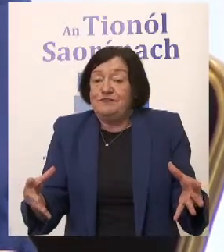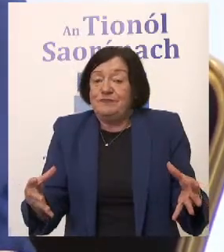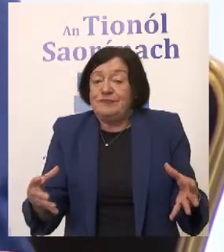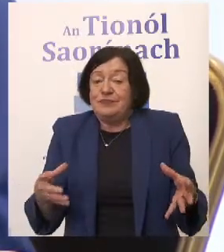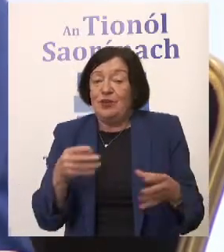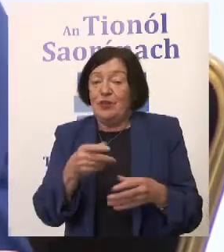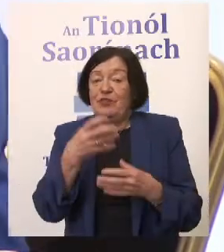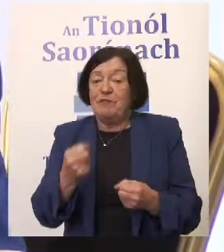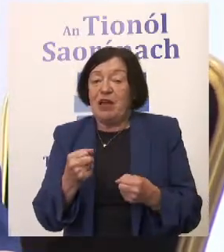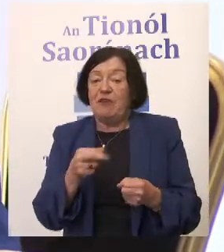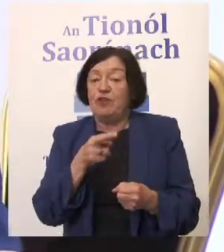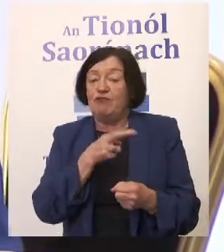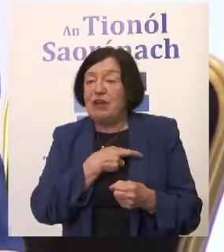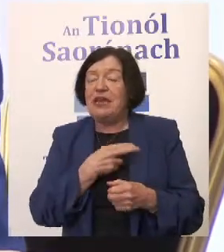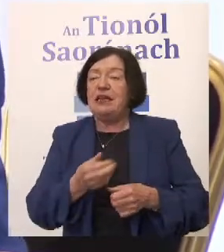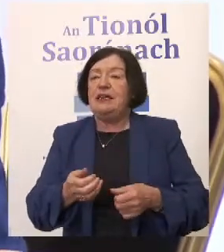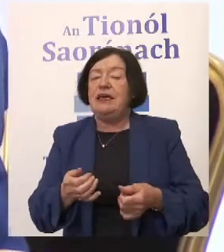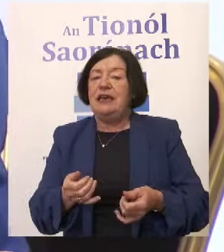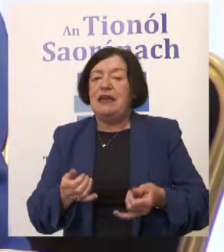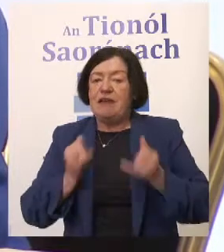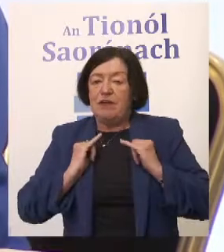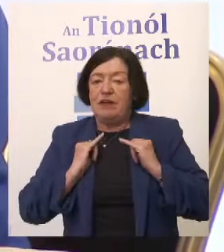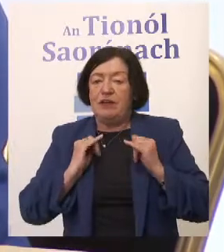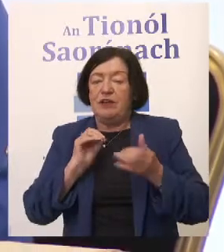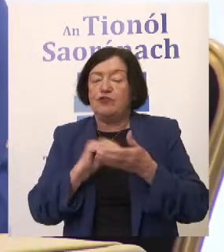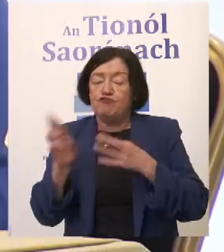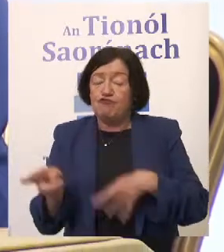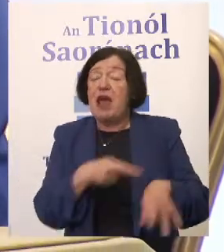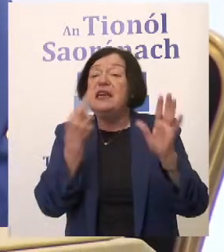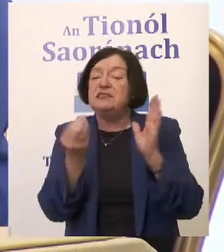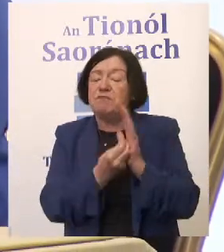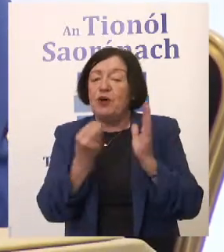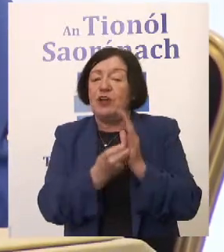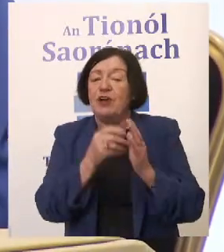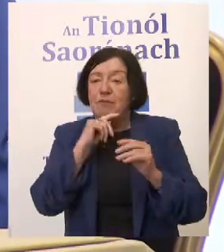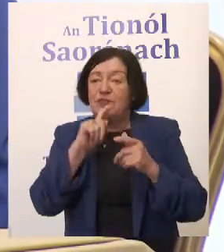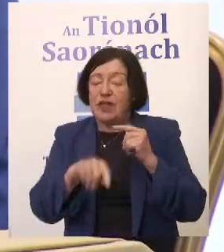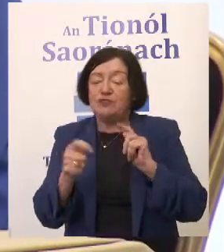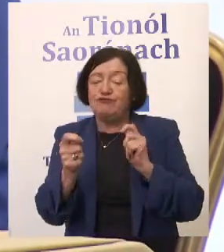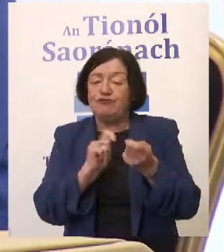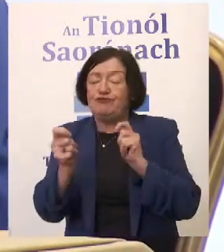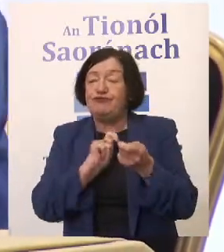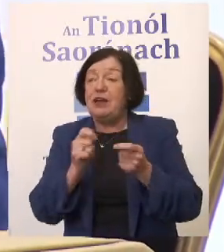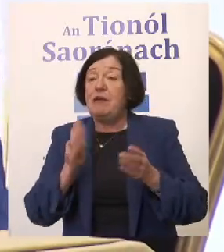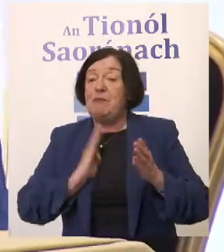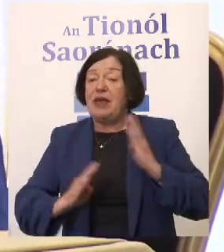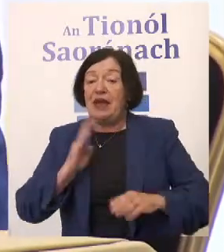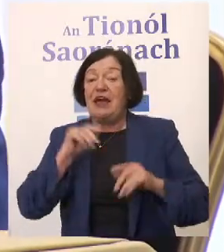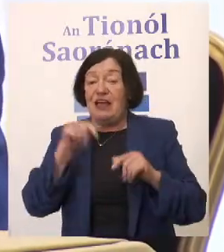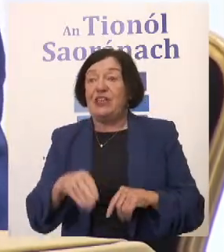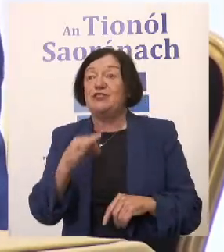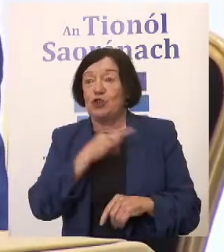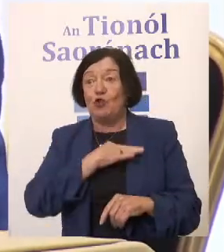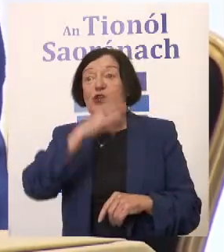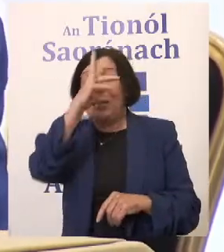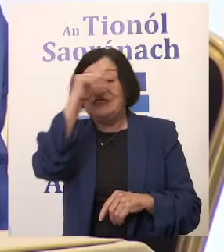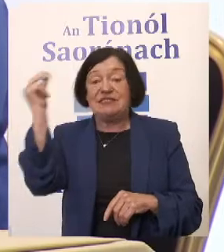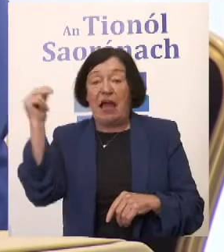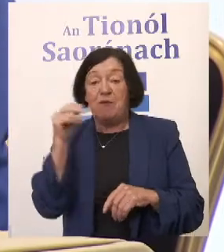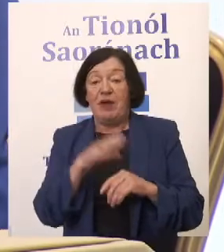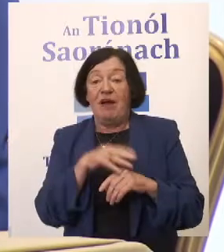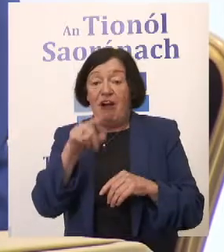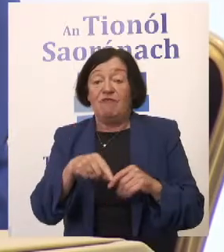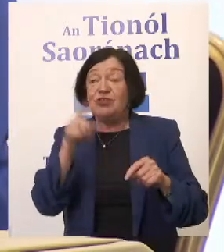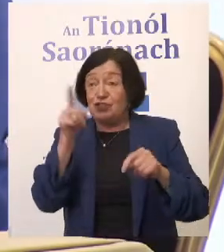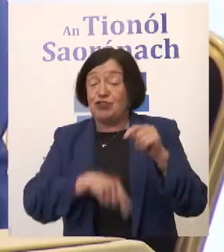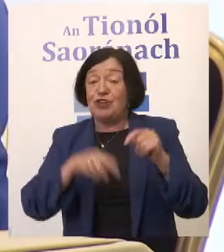With them having real capacity to both raise money but also alter behaviour. And that's a really good example of a novel